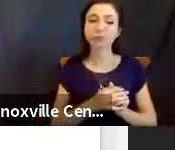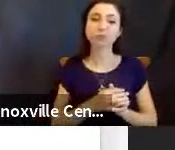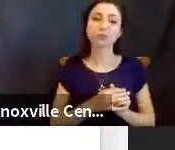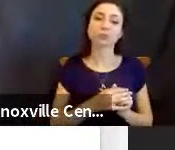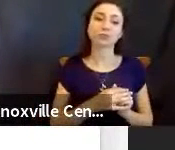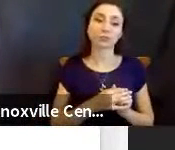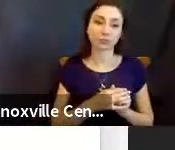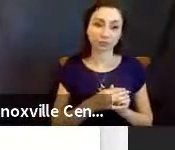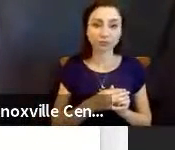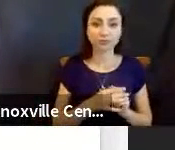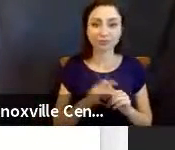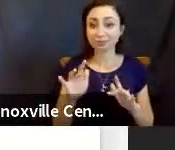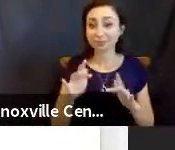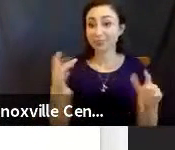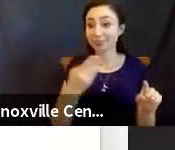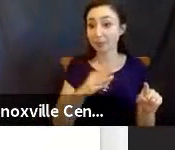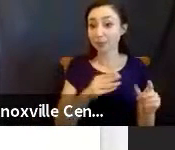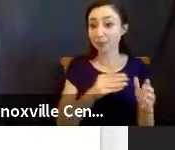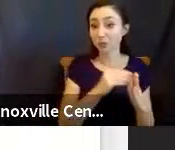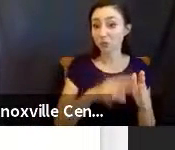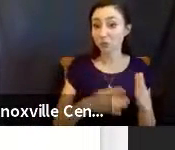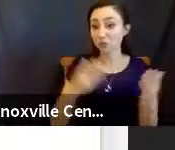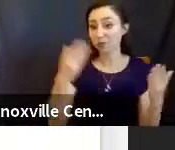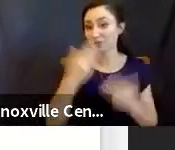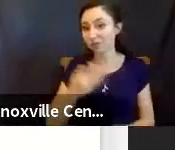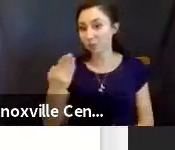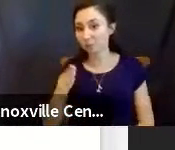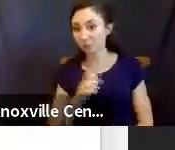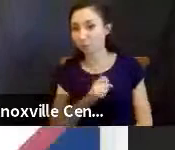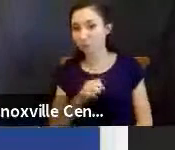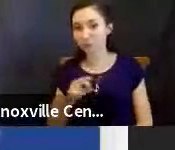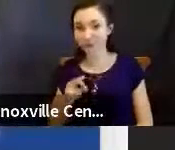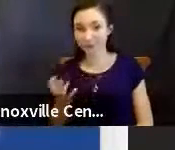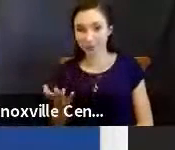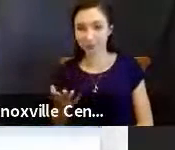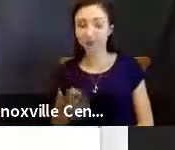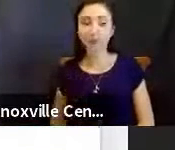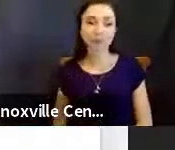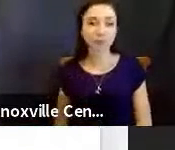And the light blue is the students and the dark blue is the staff. Next slide.